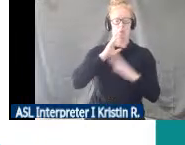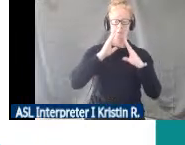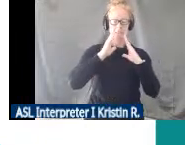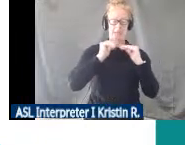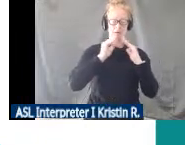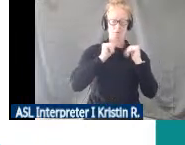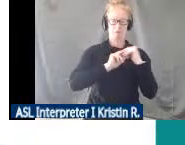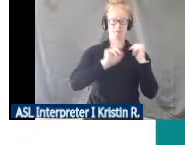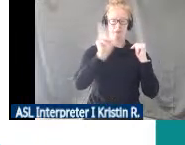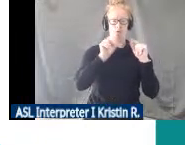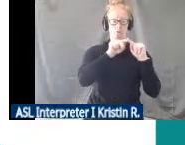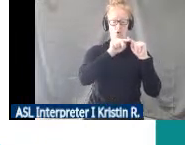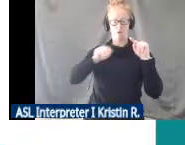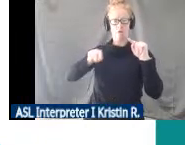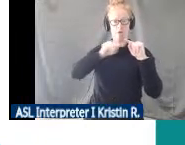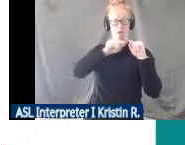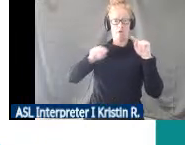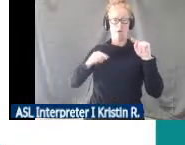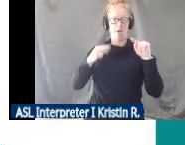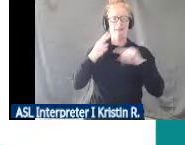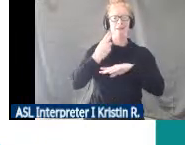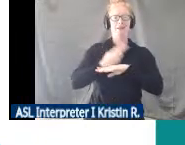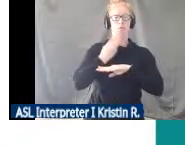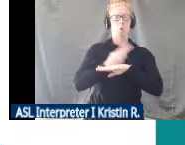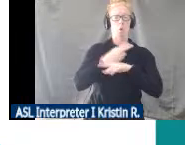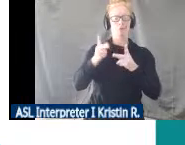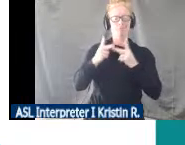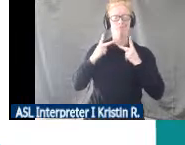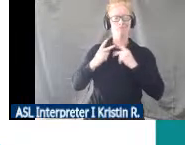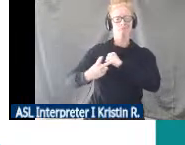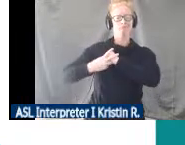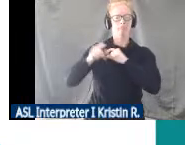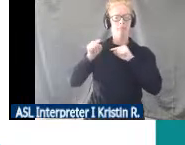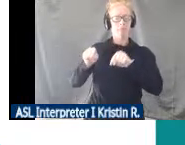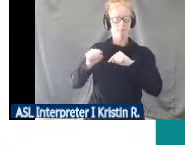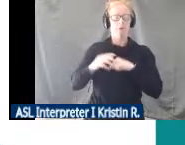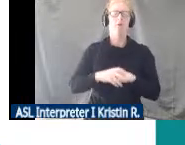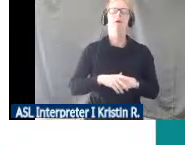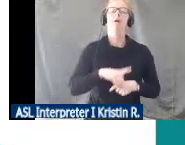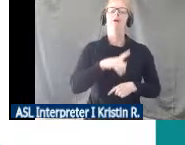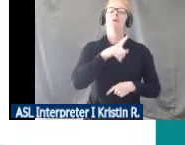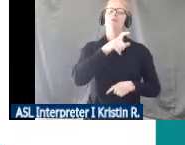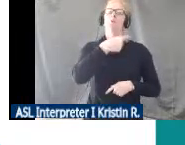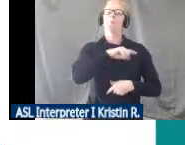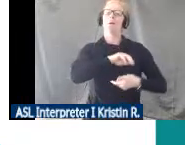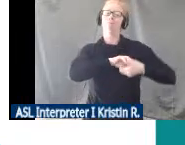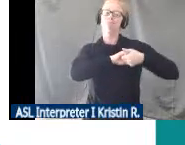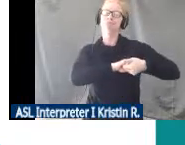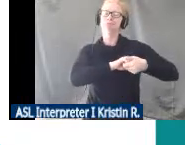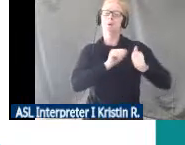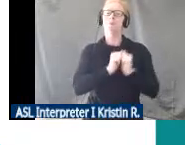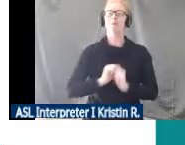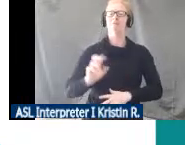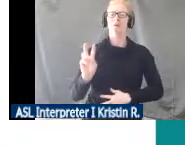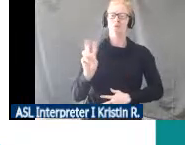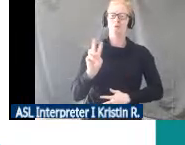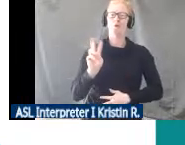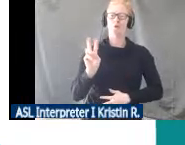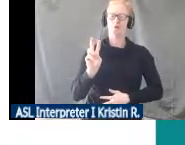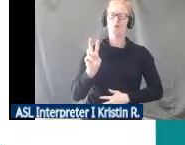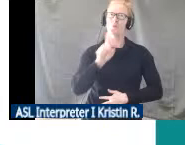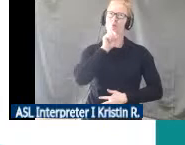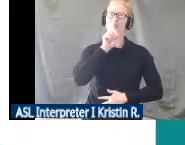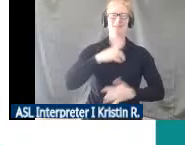Historic Reserve. So really excited to be able to partner with City of Vancouver on that grant opportunity, and